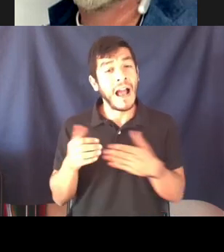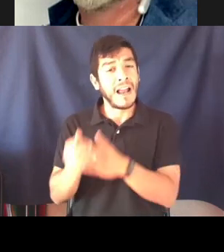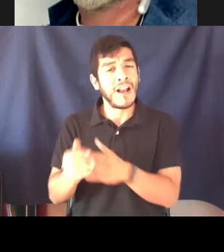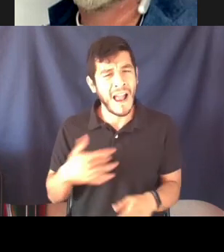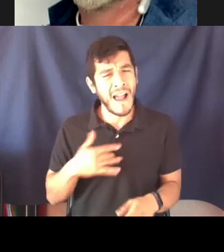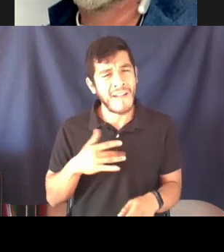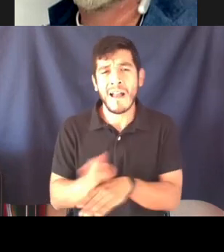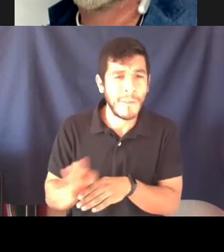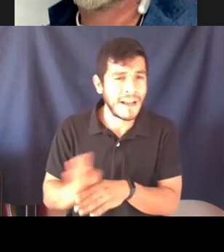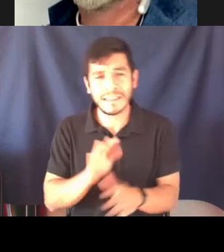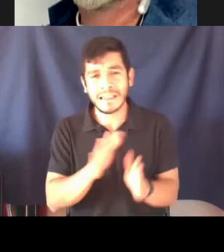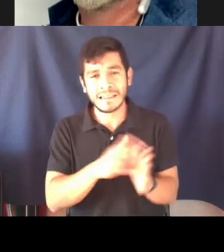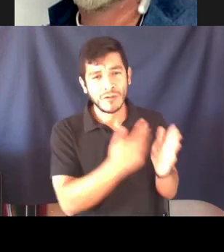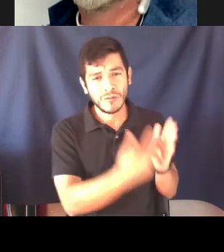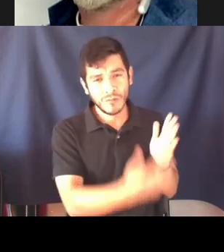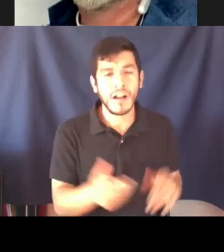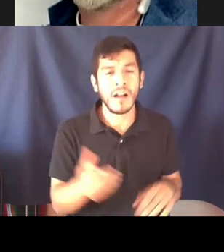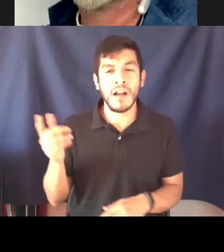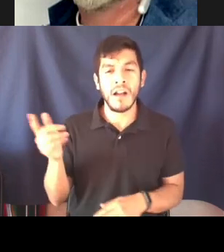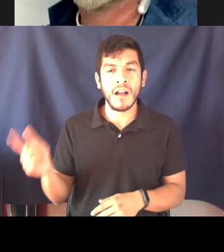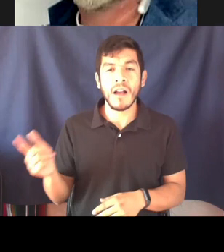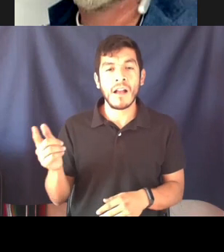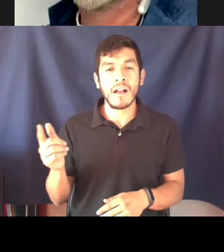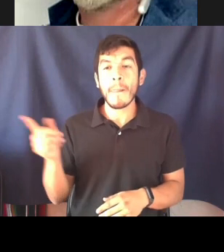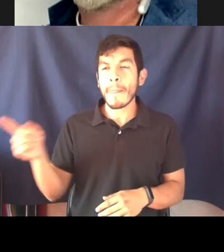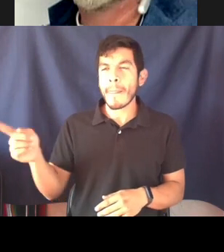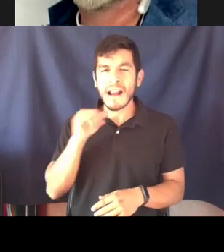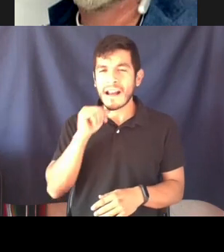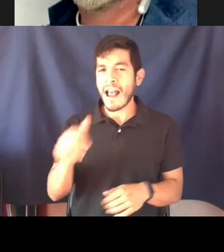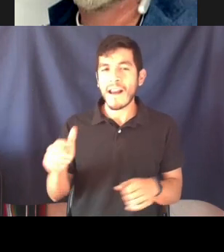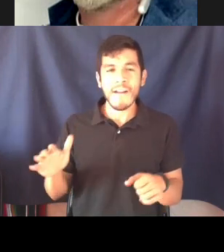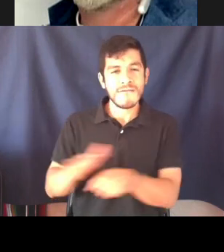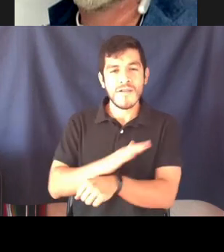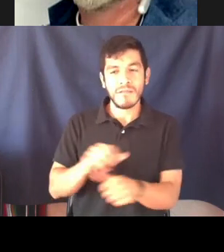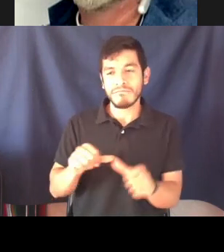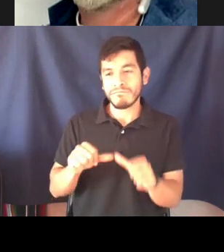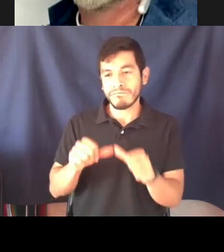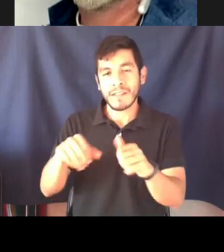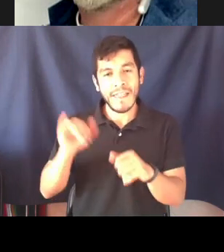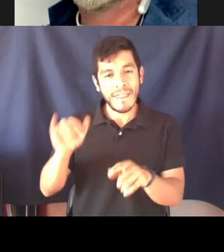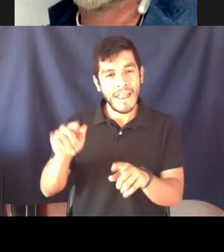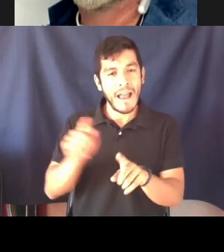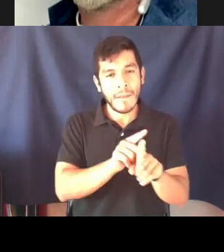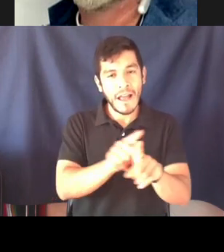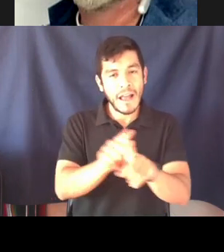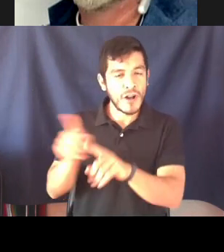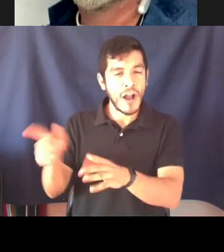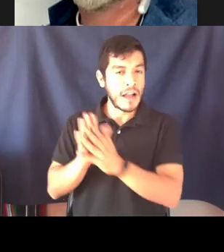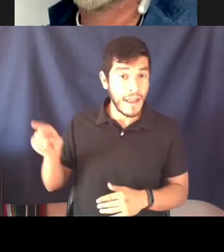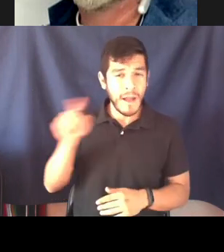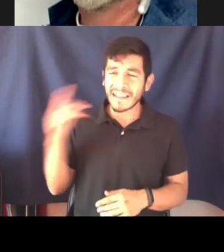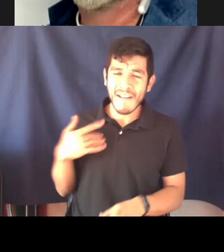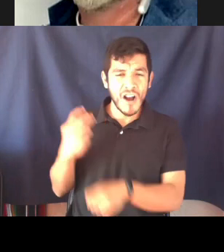being full participants in the mentoring that they were being asked to do because they just had a hard time fitting it into